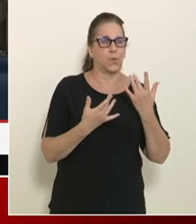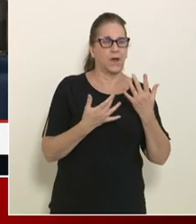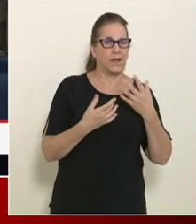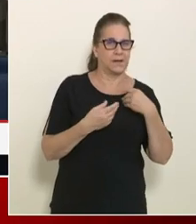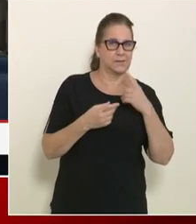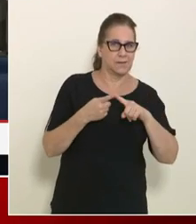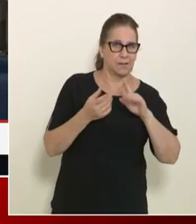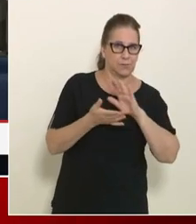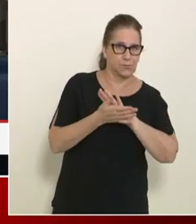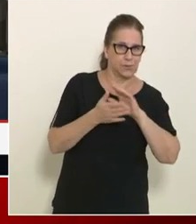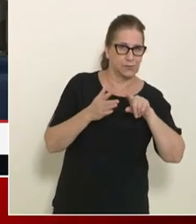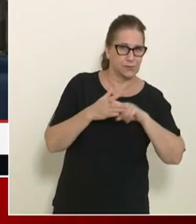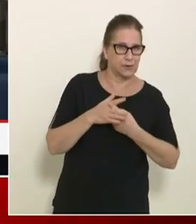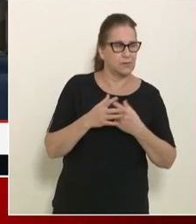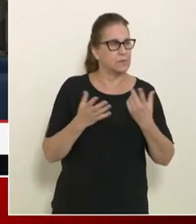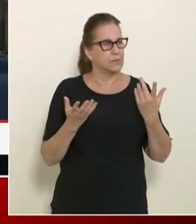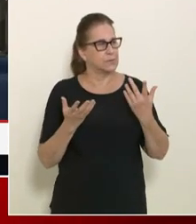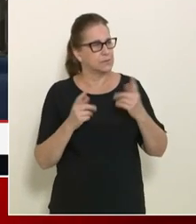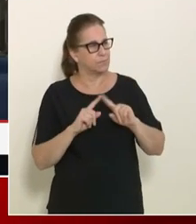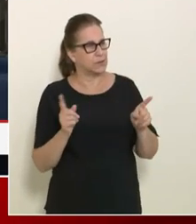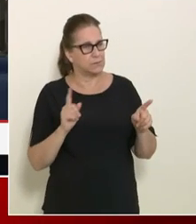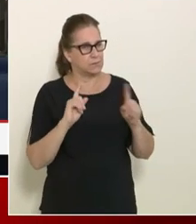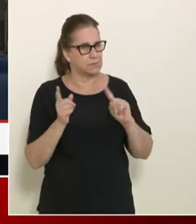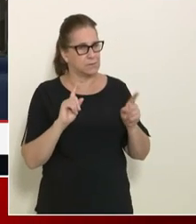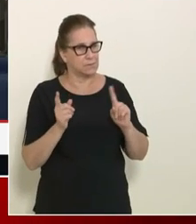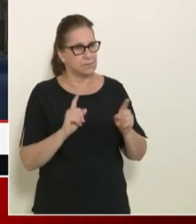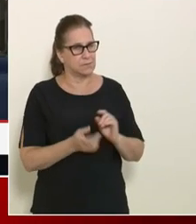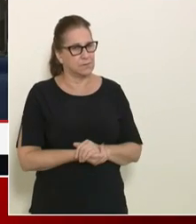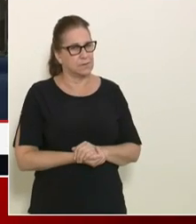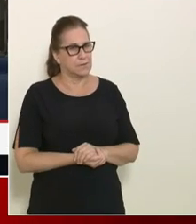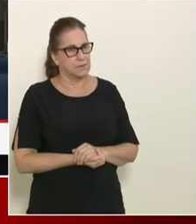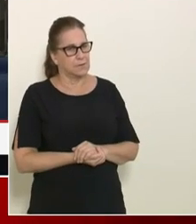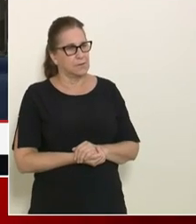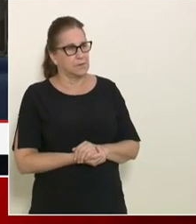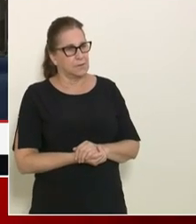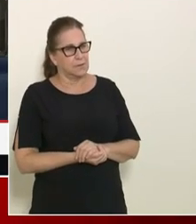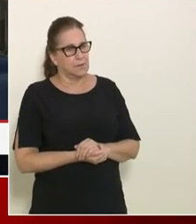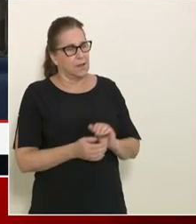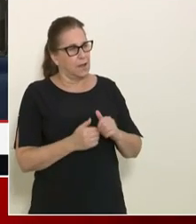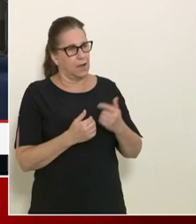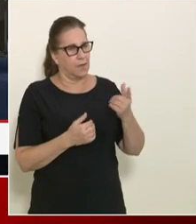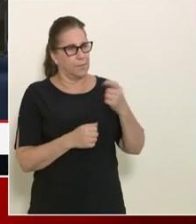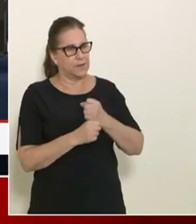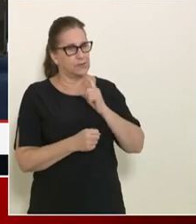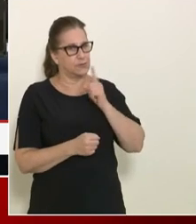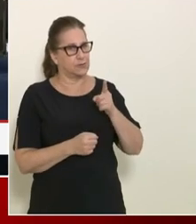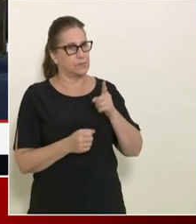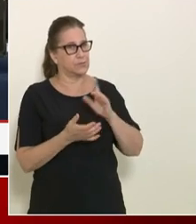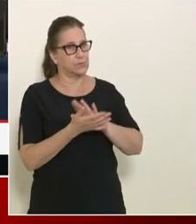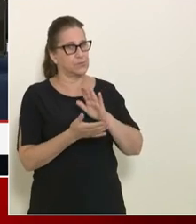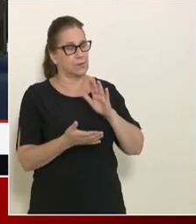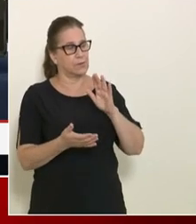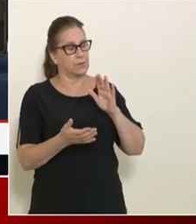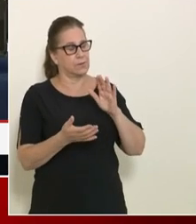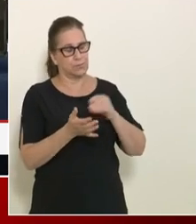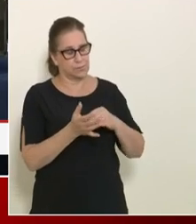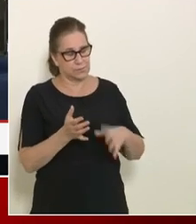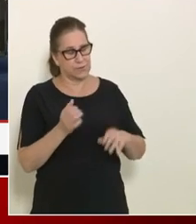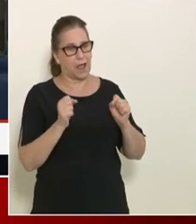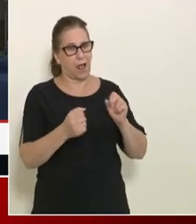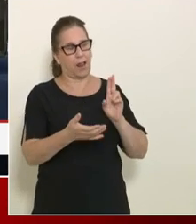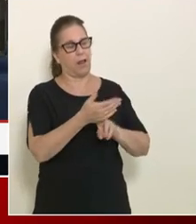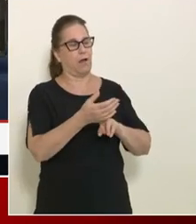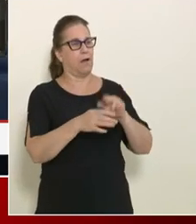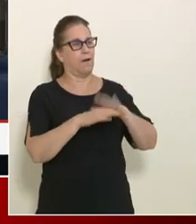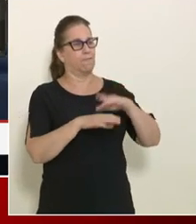a laptop. How many kids do you expect to be able to log on the first day of school? I mean,